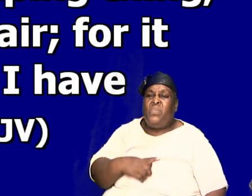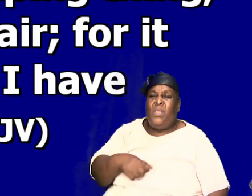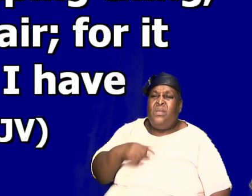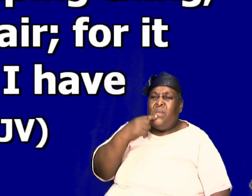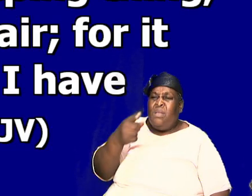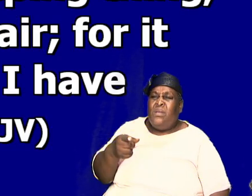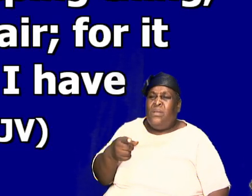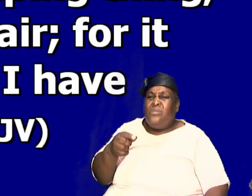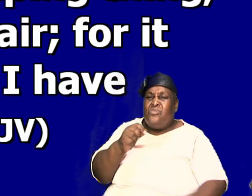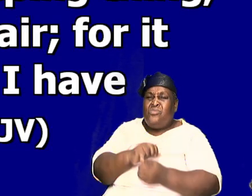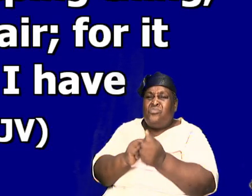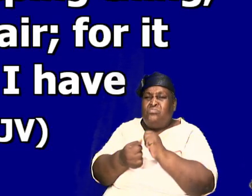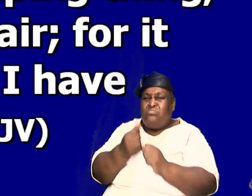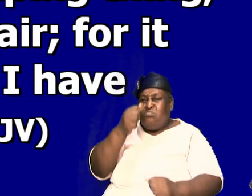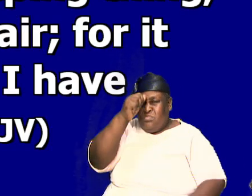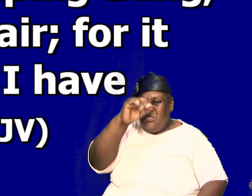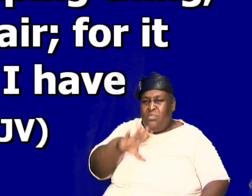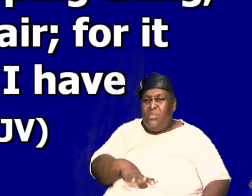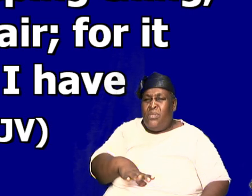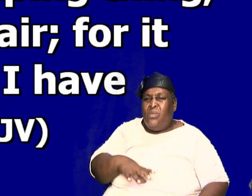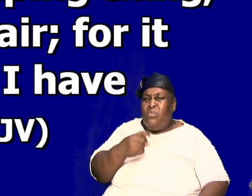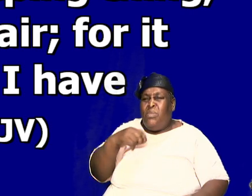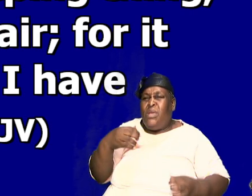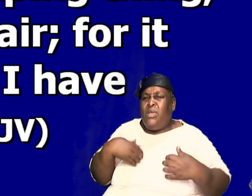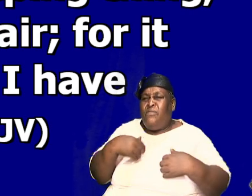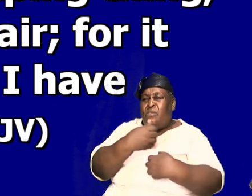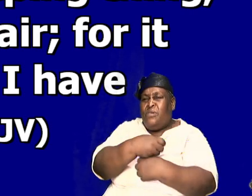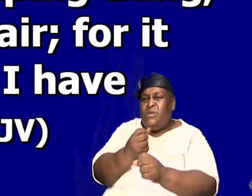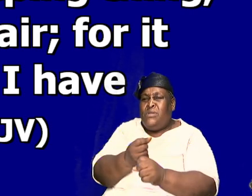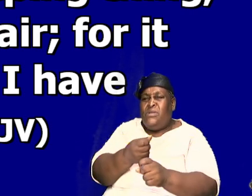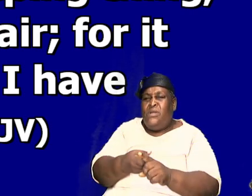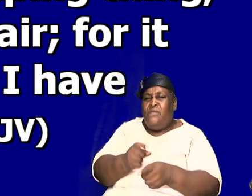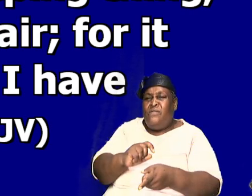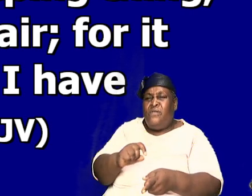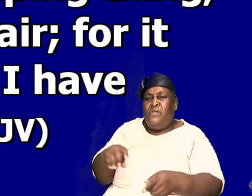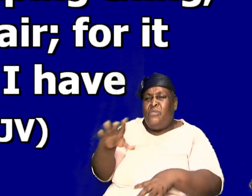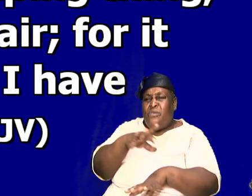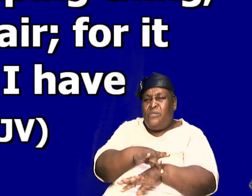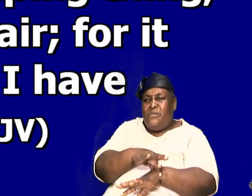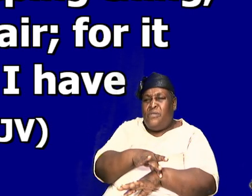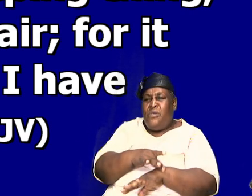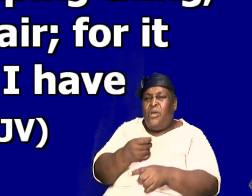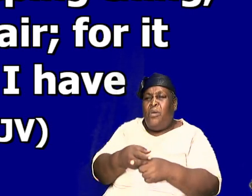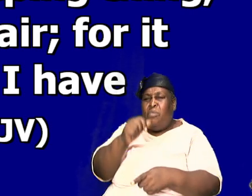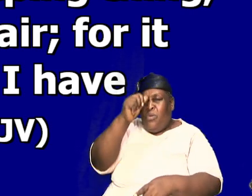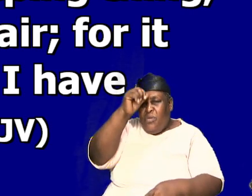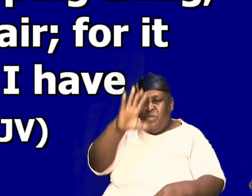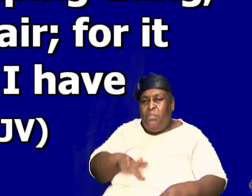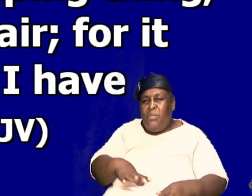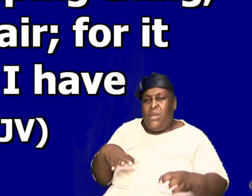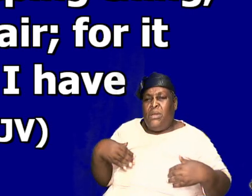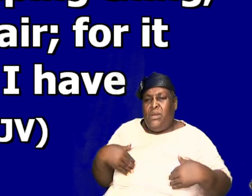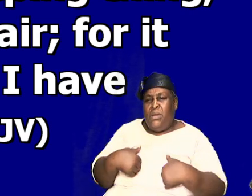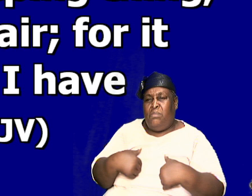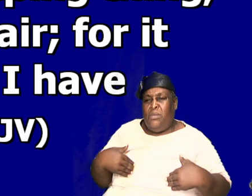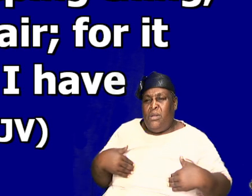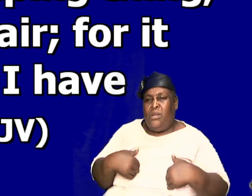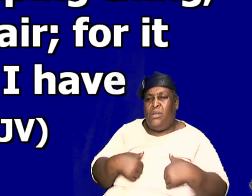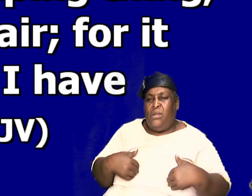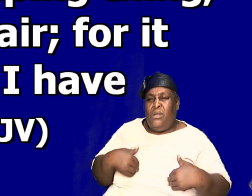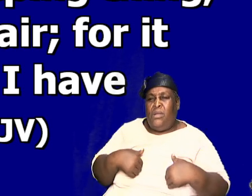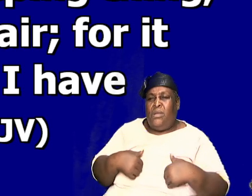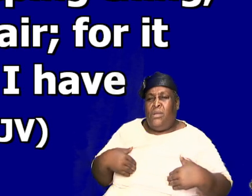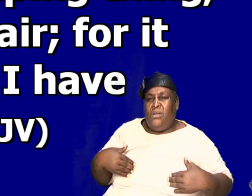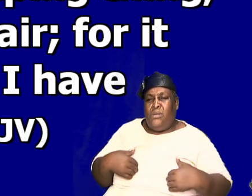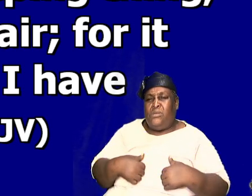Lord said, I will destroy man when I have created from the face of the earth, both man and beast, and the creeping